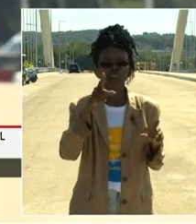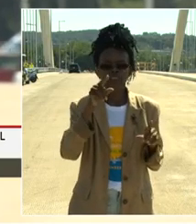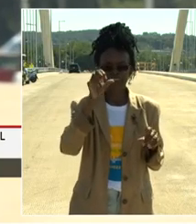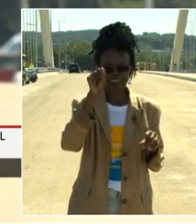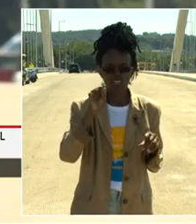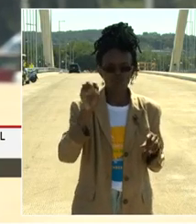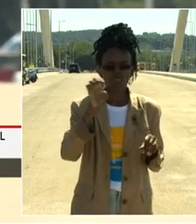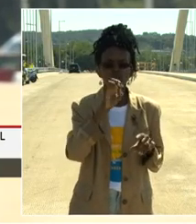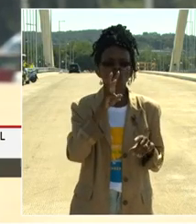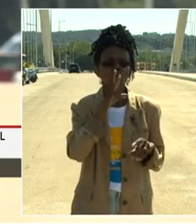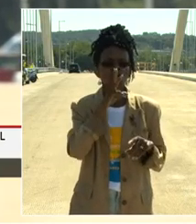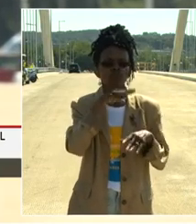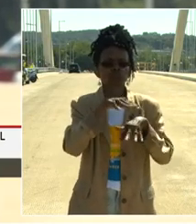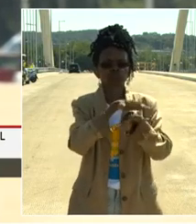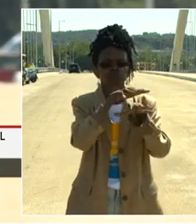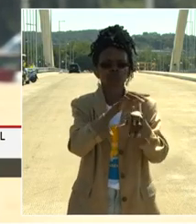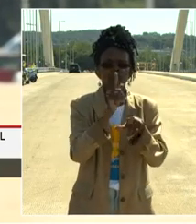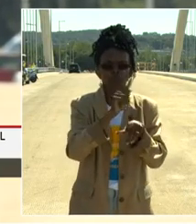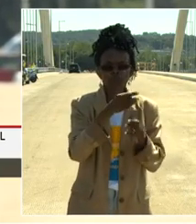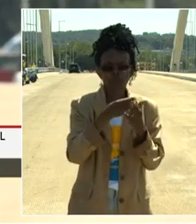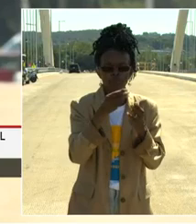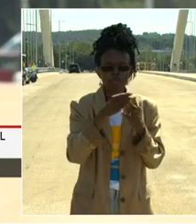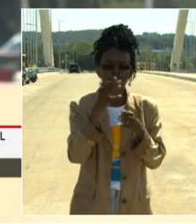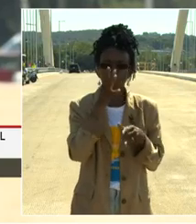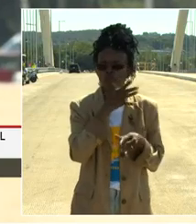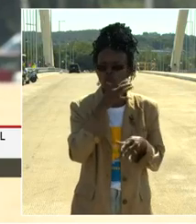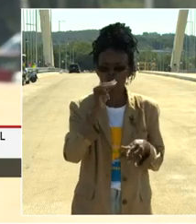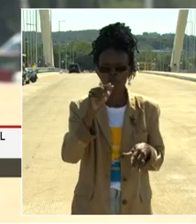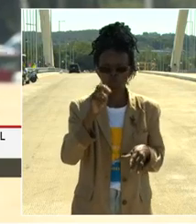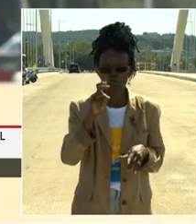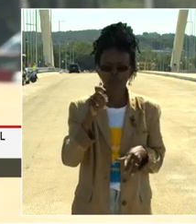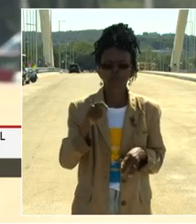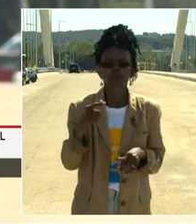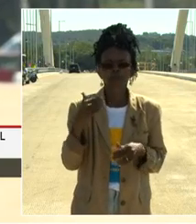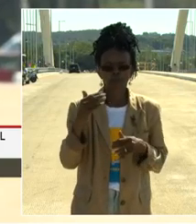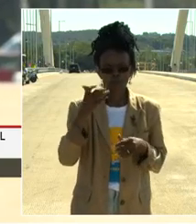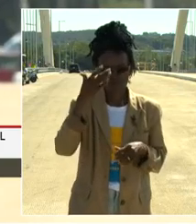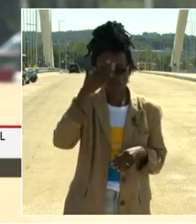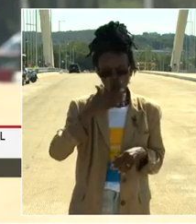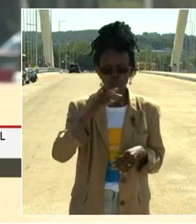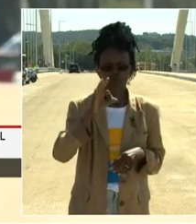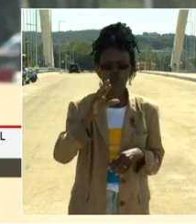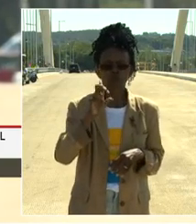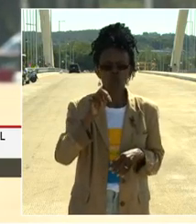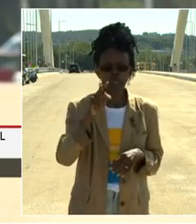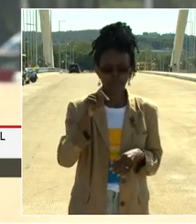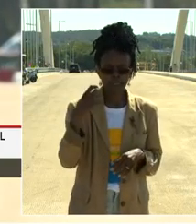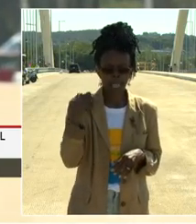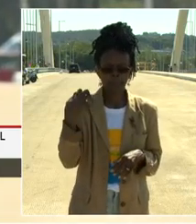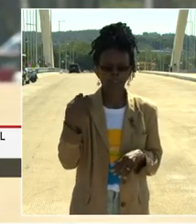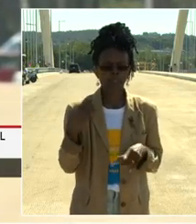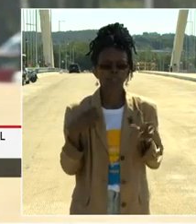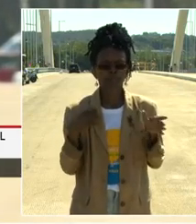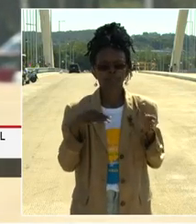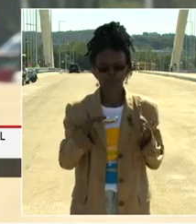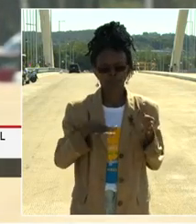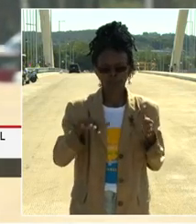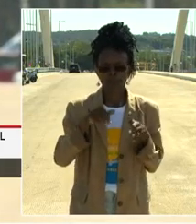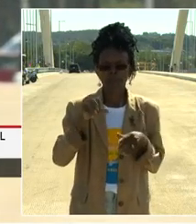and the Capitol Riverfront on the southeast waterfront.